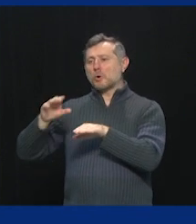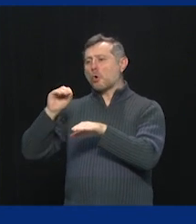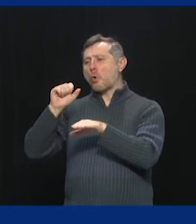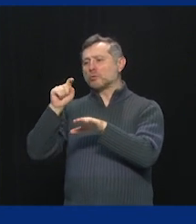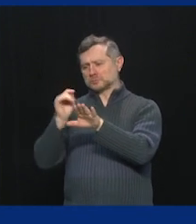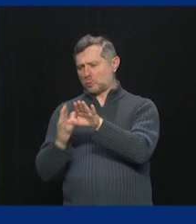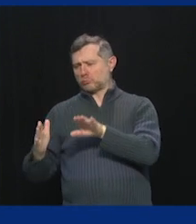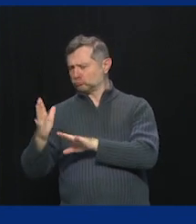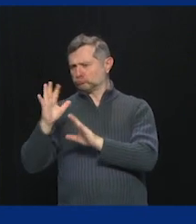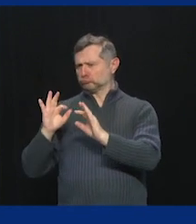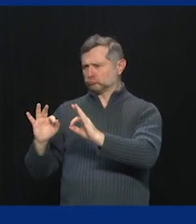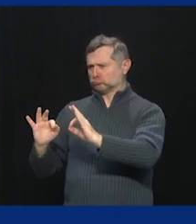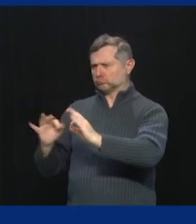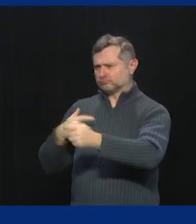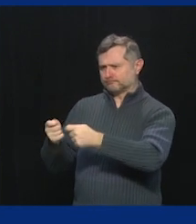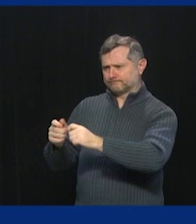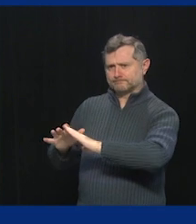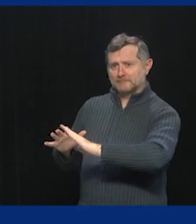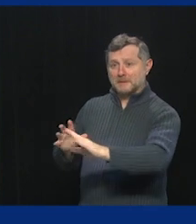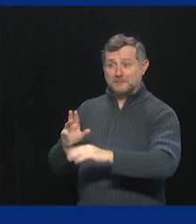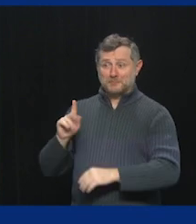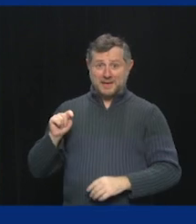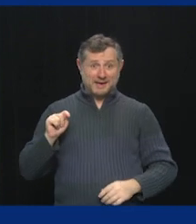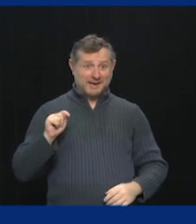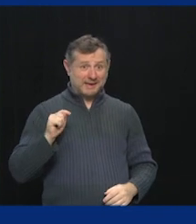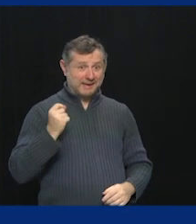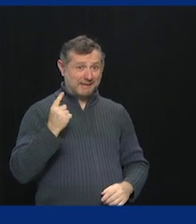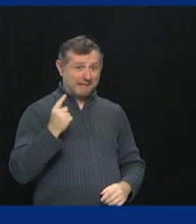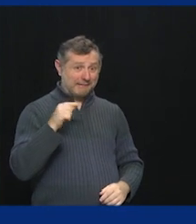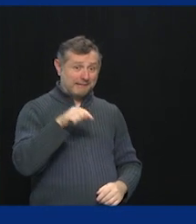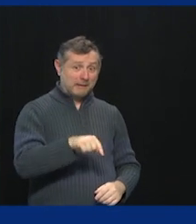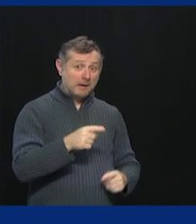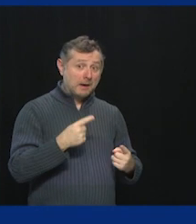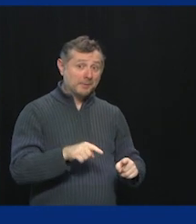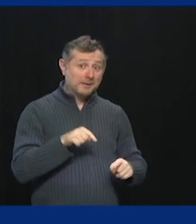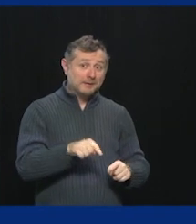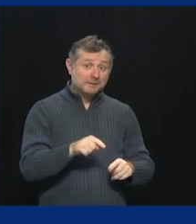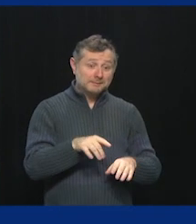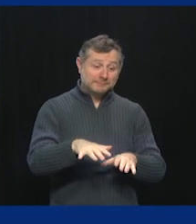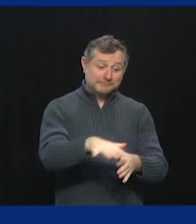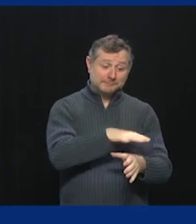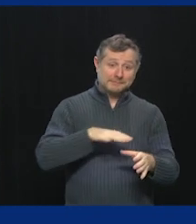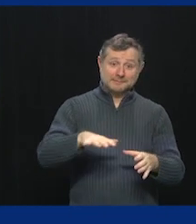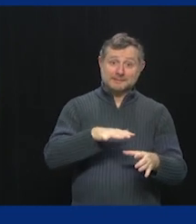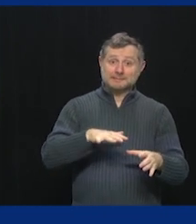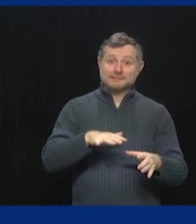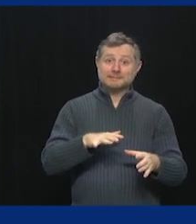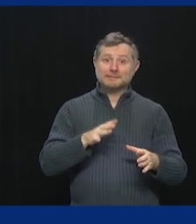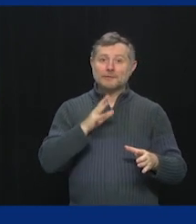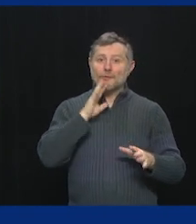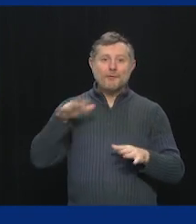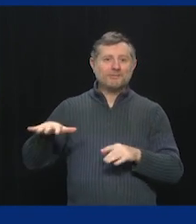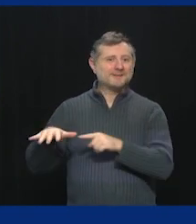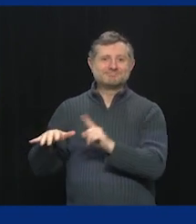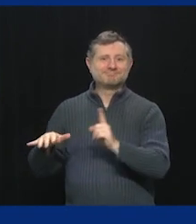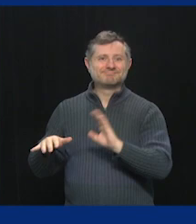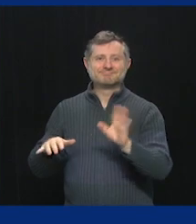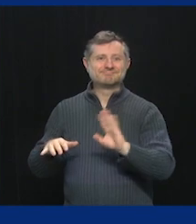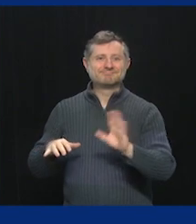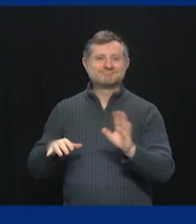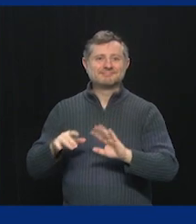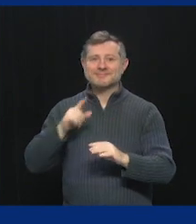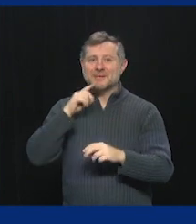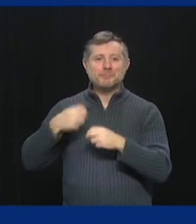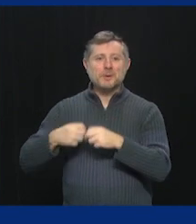But no one anticipated a different dynamic. It's not the wave action off the sound or off the ocean. It's